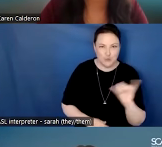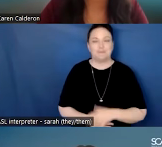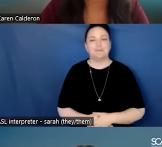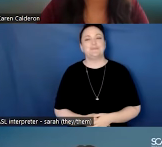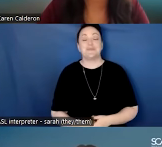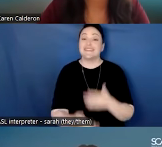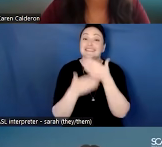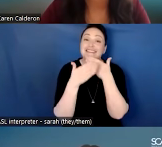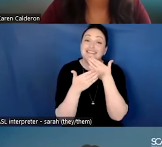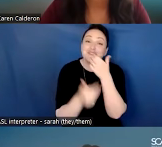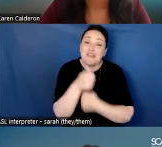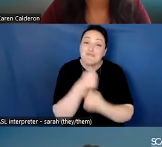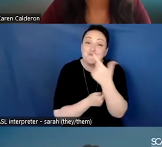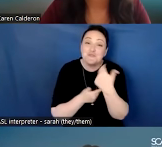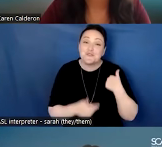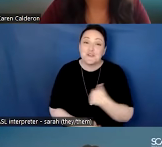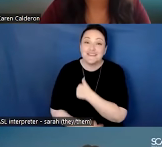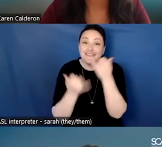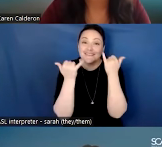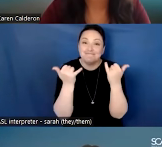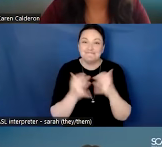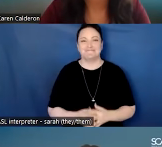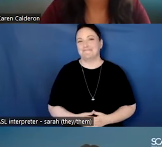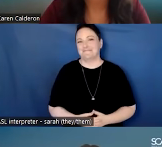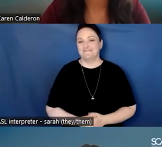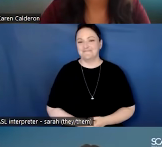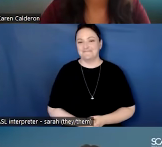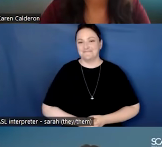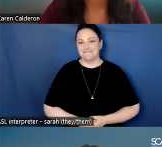Thank you, everyone, for joining.